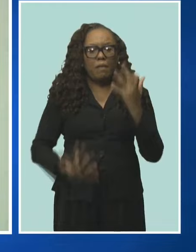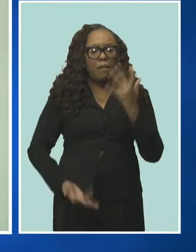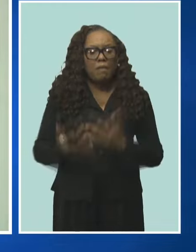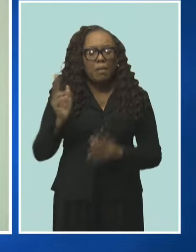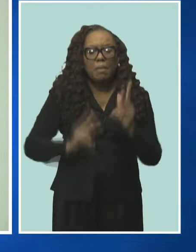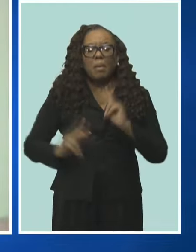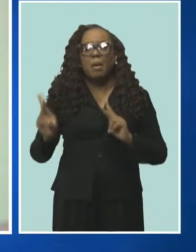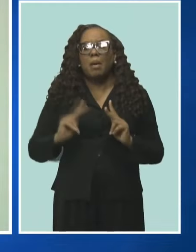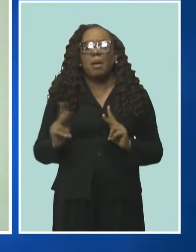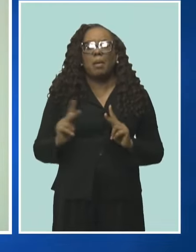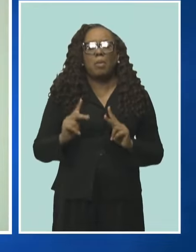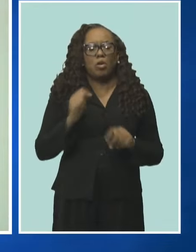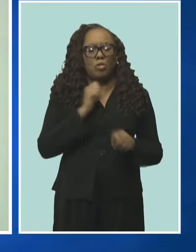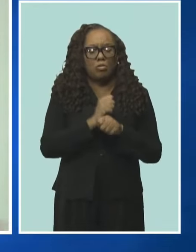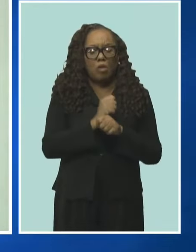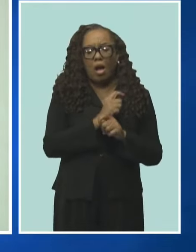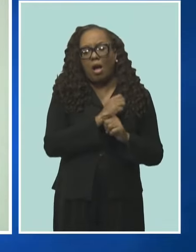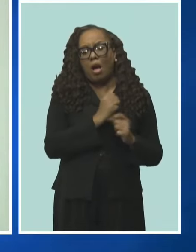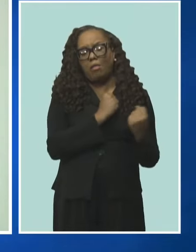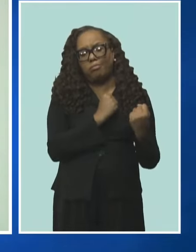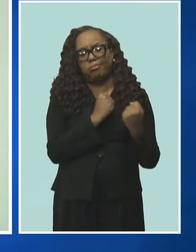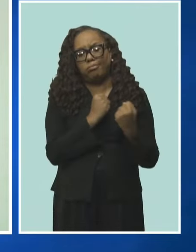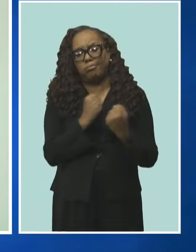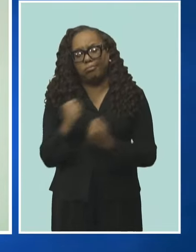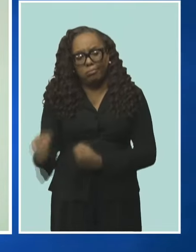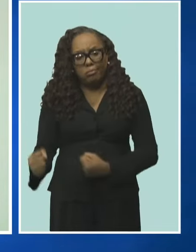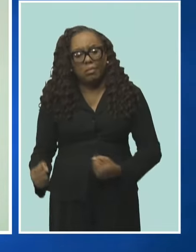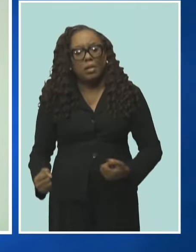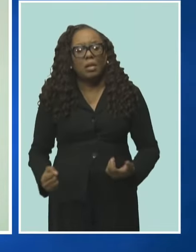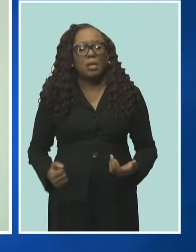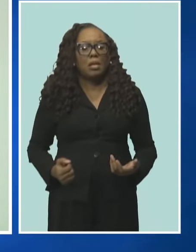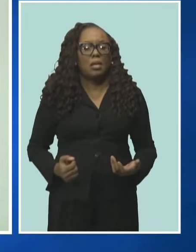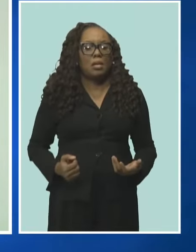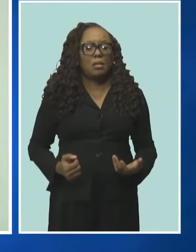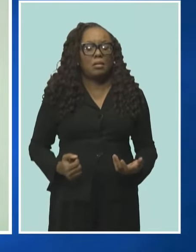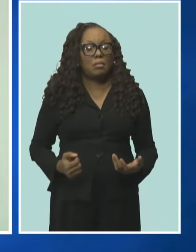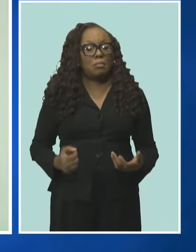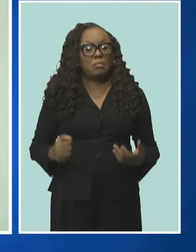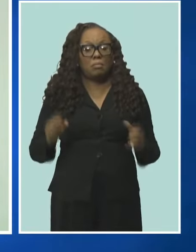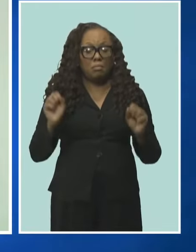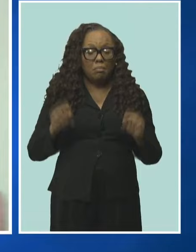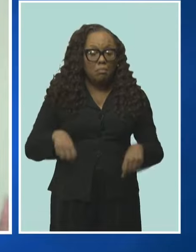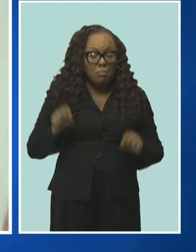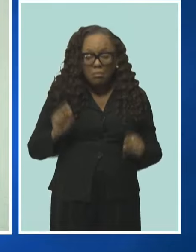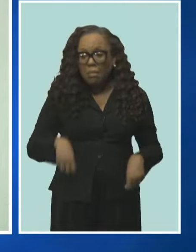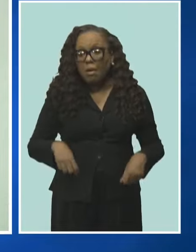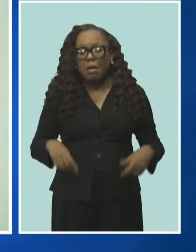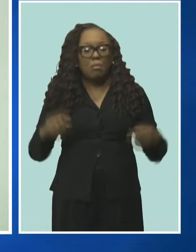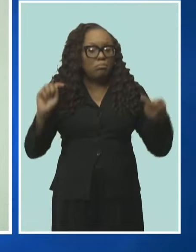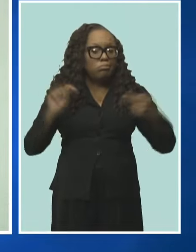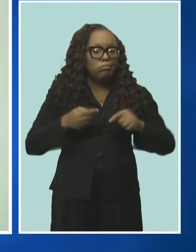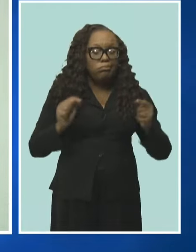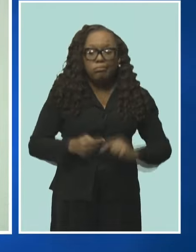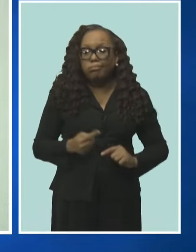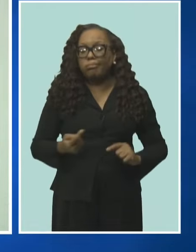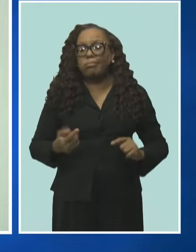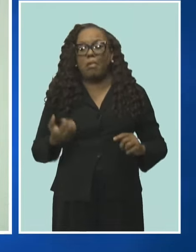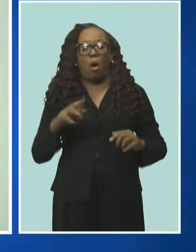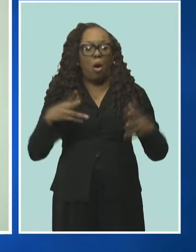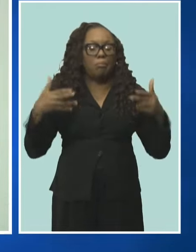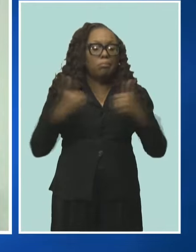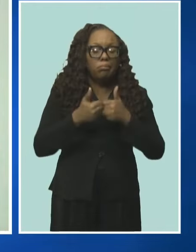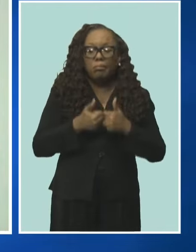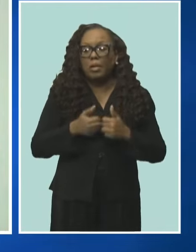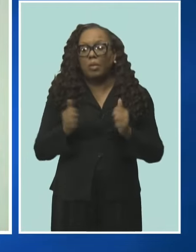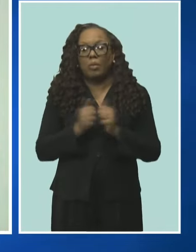traveling with a large vehicle, and therefore the chances of injury, accident to involving the vehicle, the men